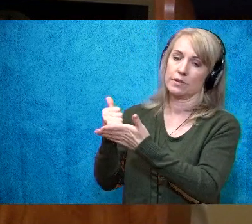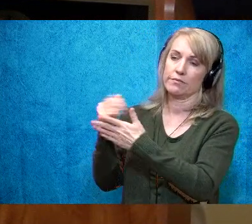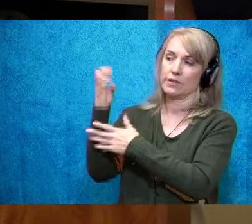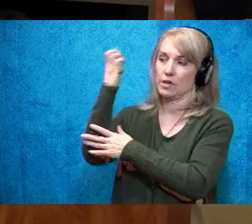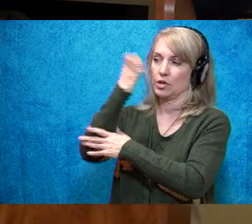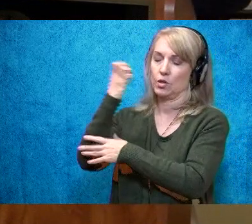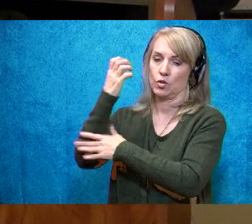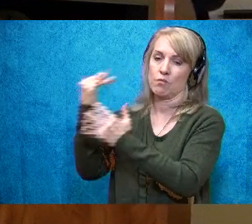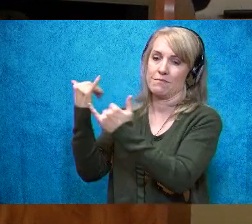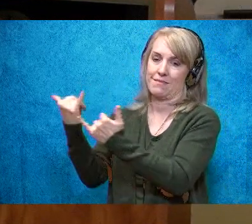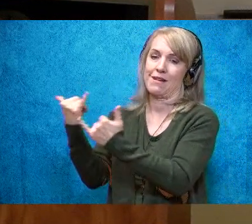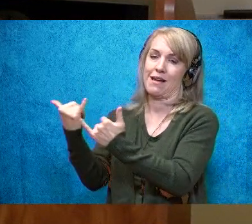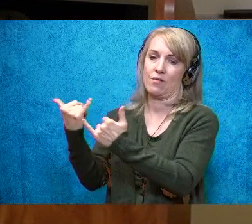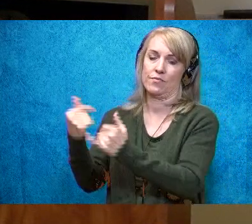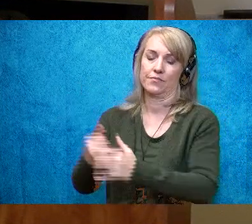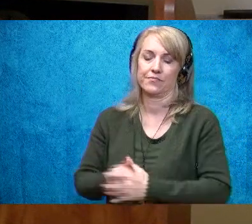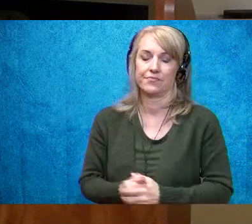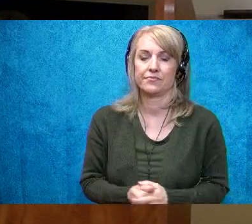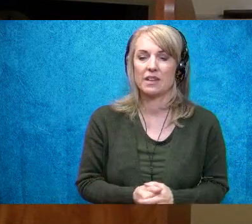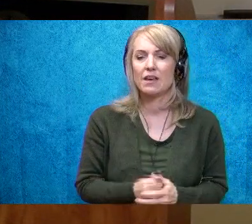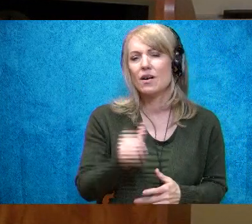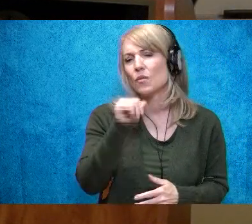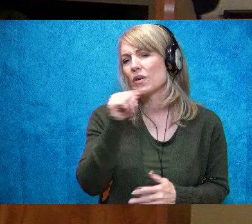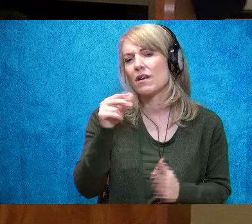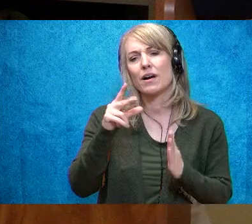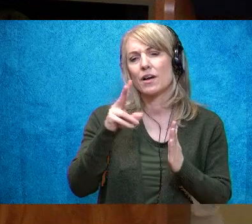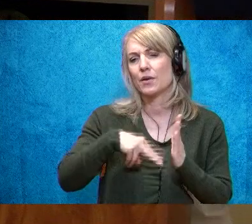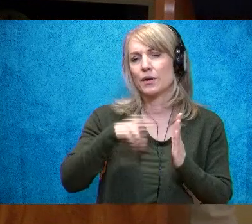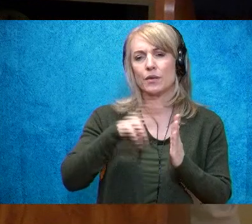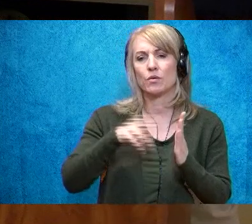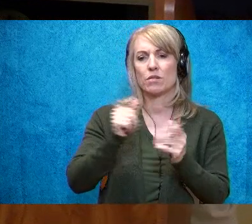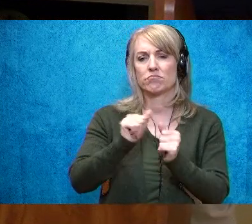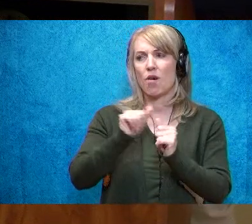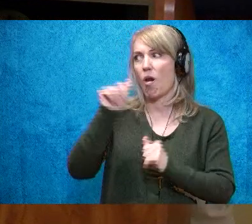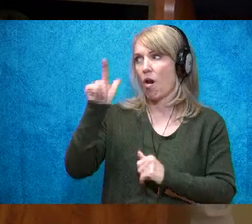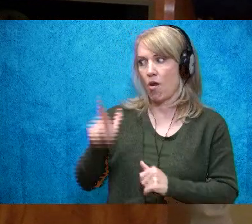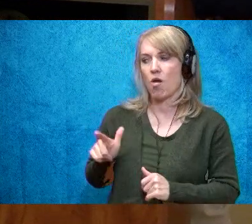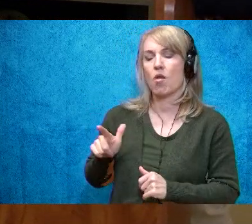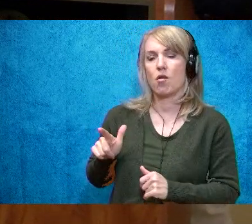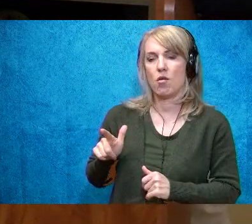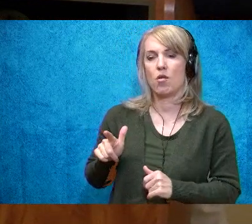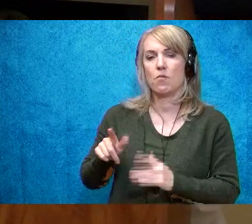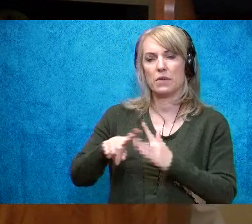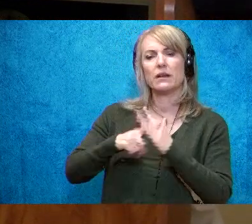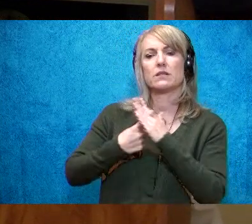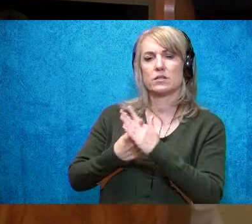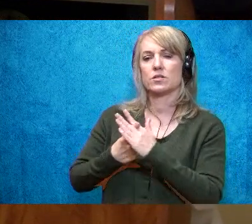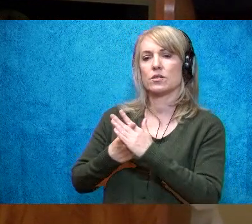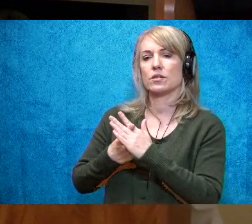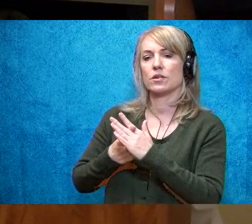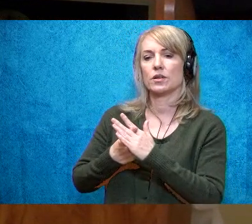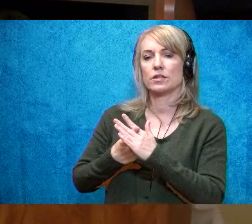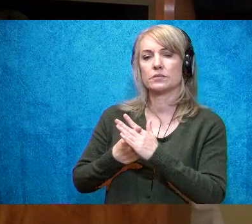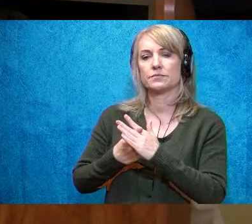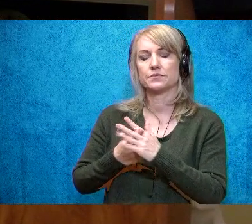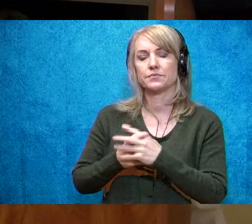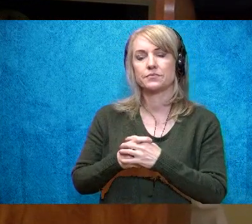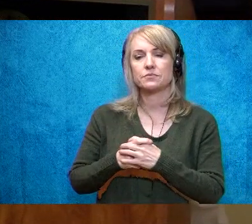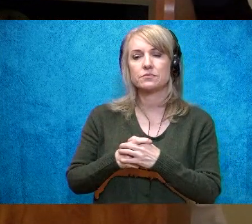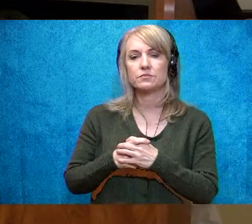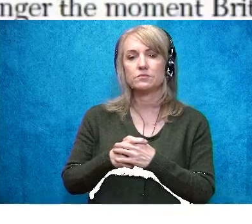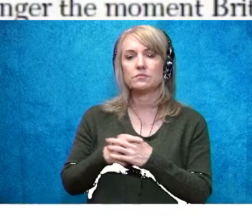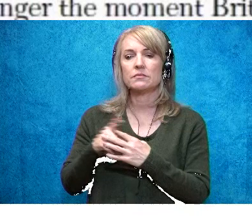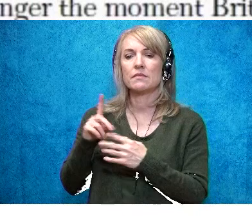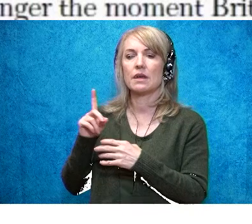documents. We won't necessarily read all of this one. Let's at least look at the beginning of it. This is speaking of Lend-Lease, and